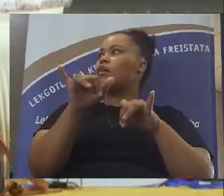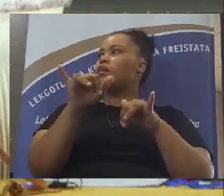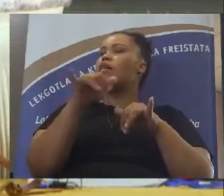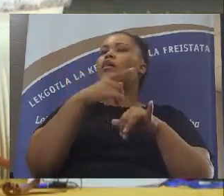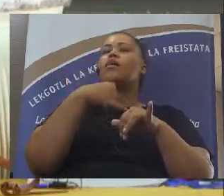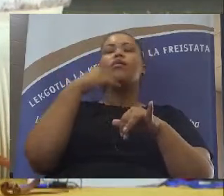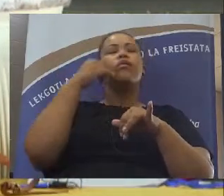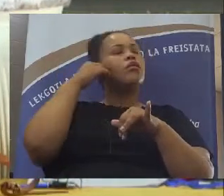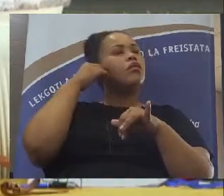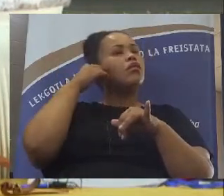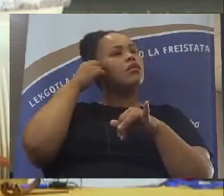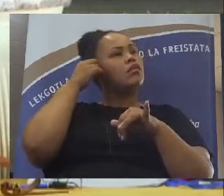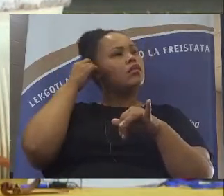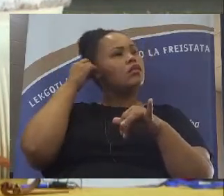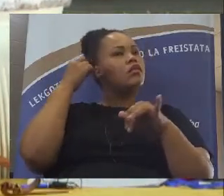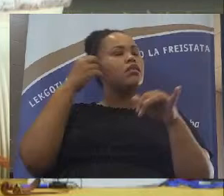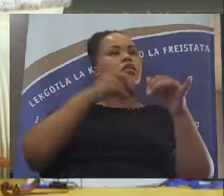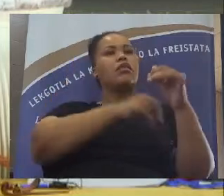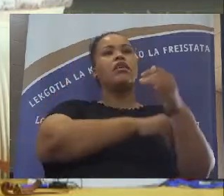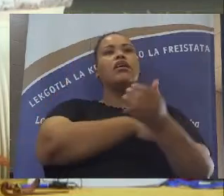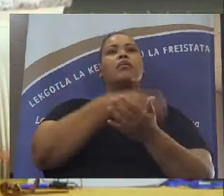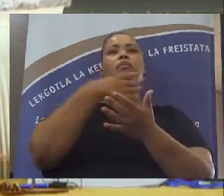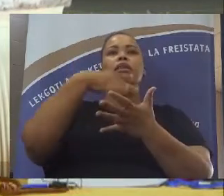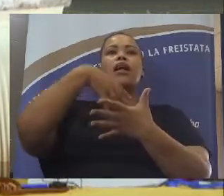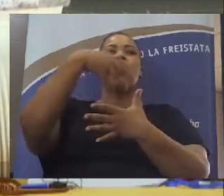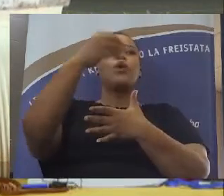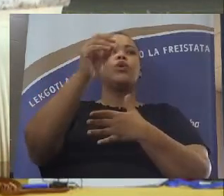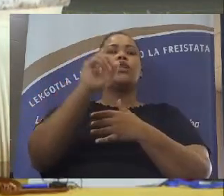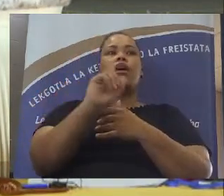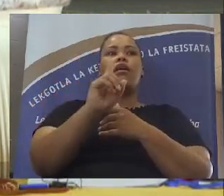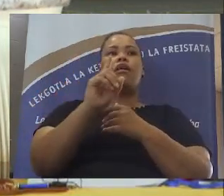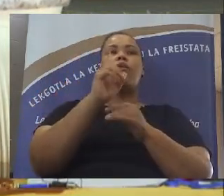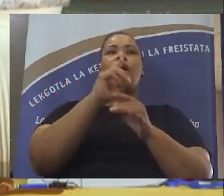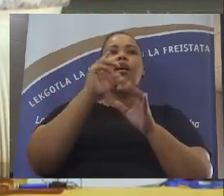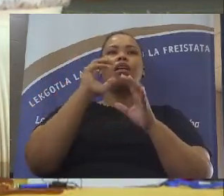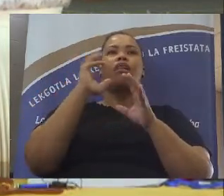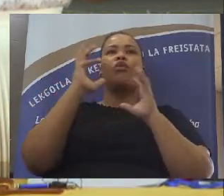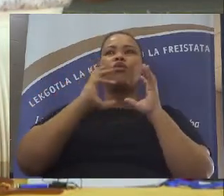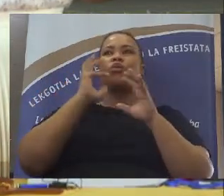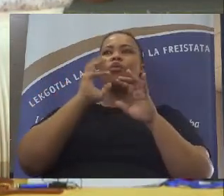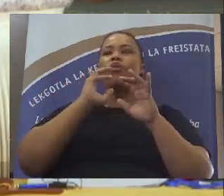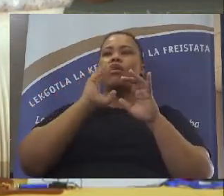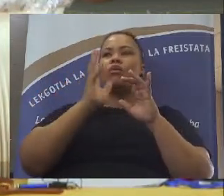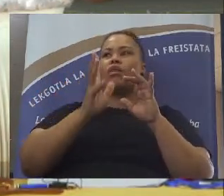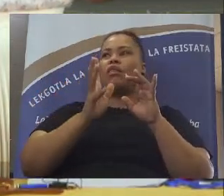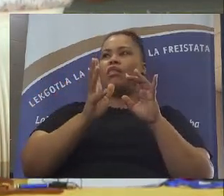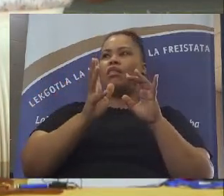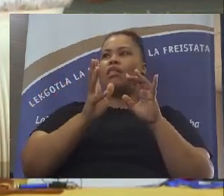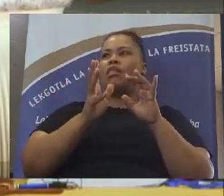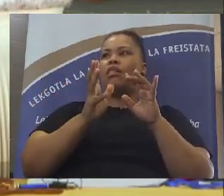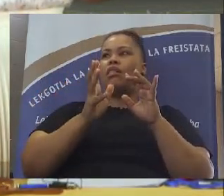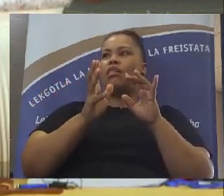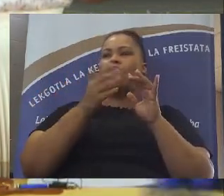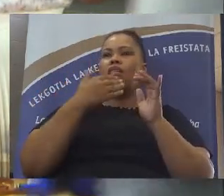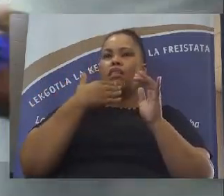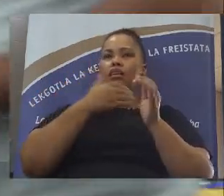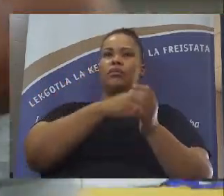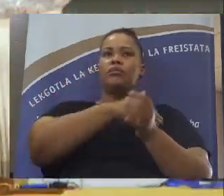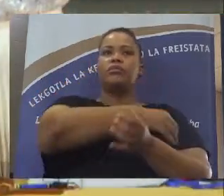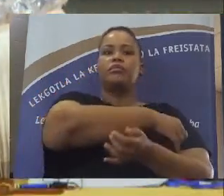just requesting that no one must leave because of now it's going to cause a bit of a mess when it comes to the arrangements of giving food. Thank